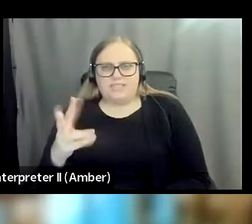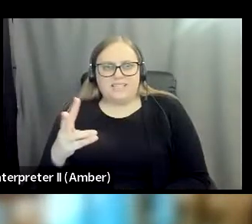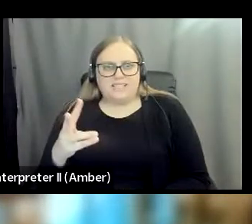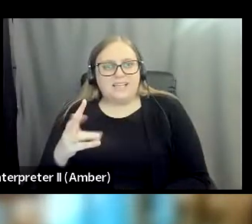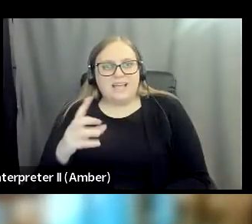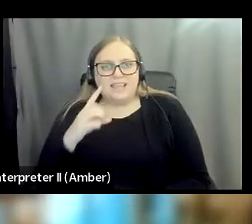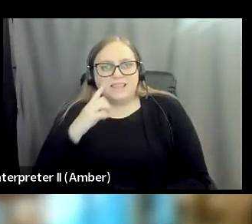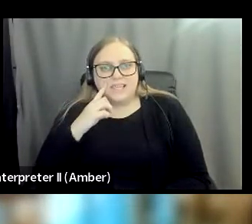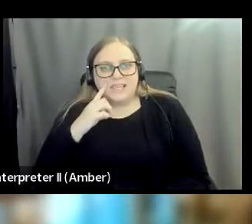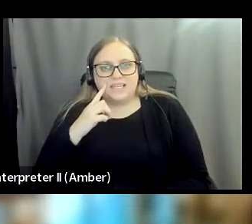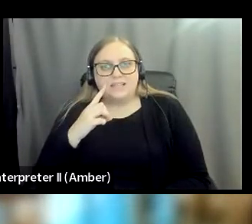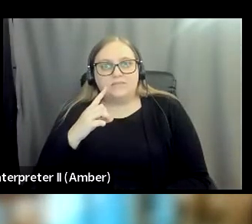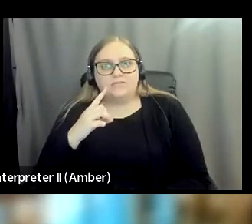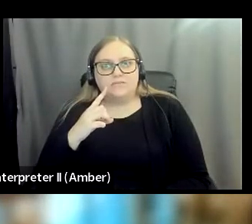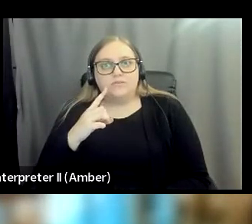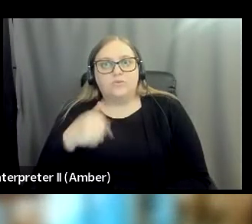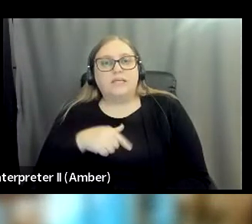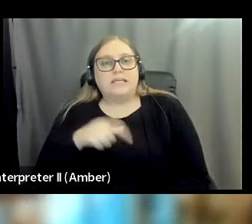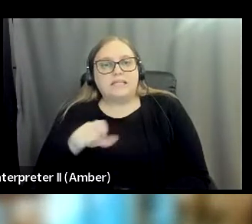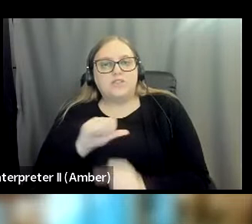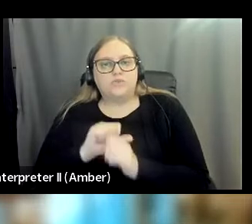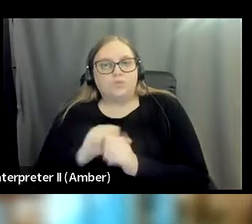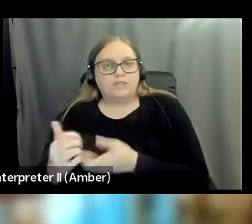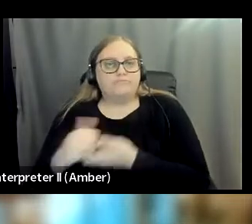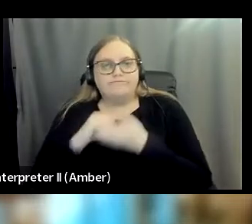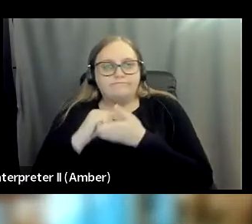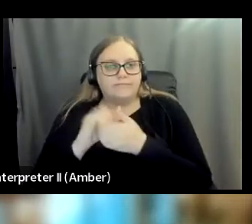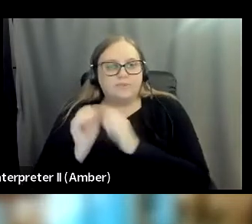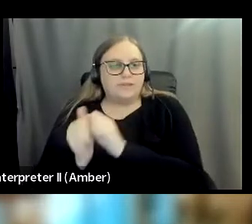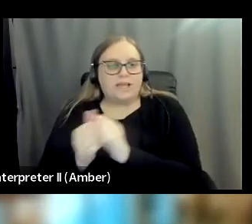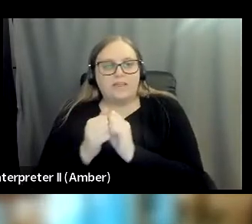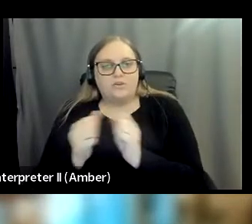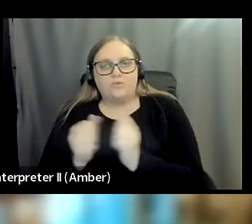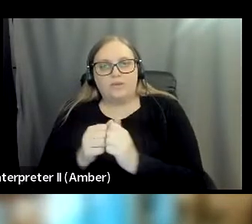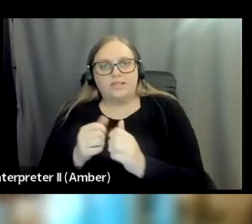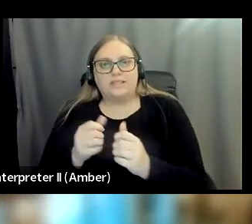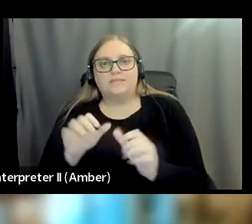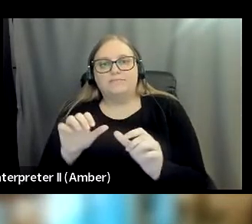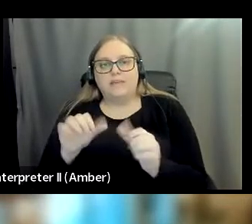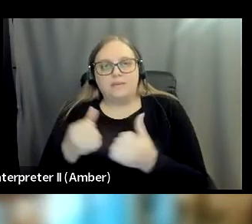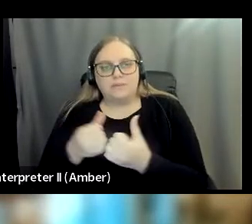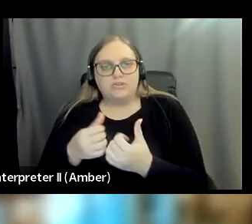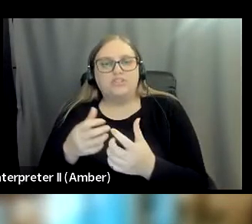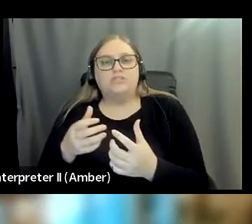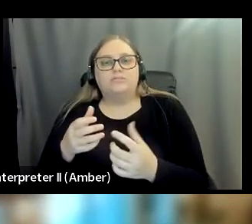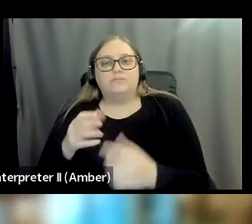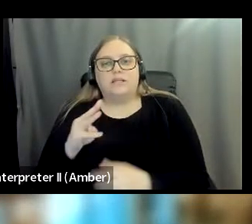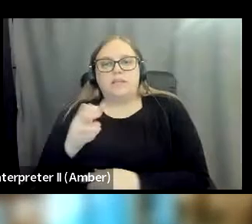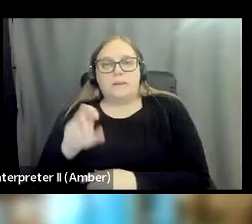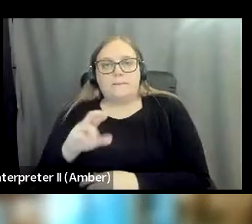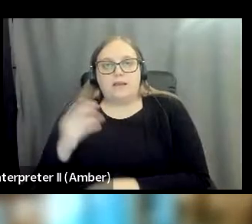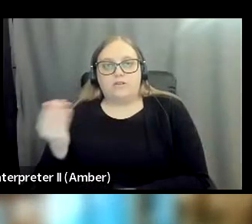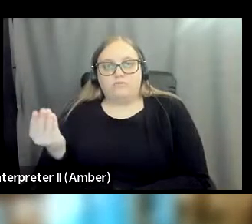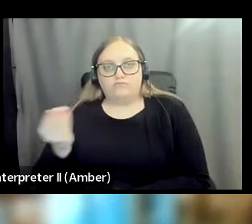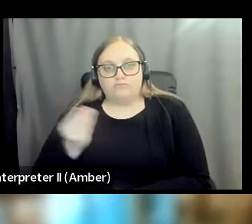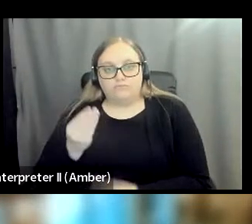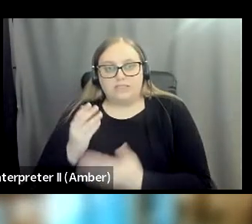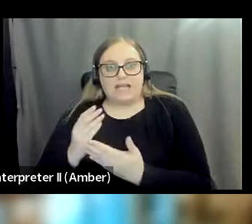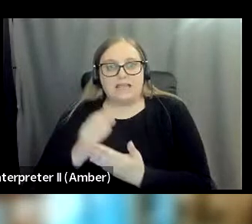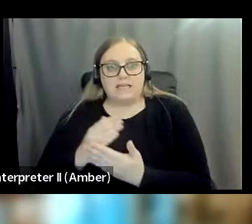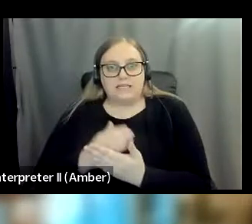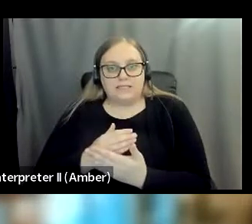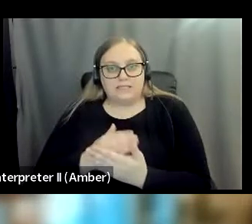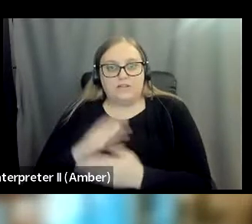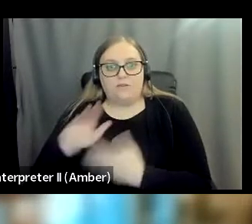think if the mayor, we need to work together. We need to work together with the administration. And if the mayor comes forward with a list of